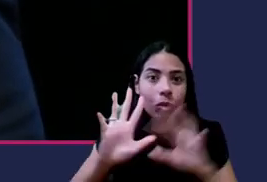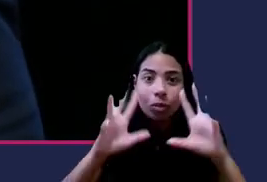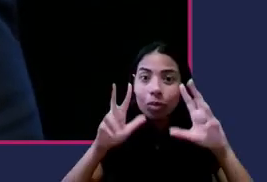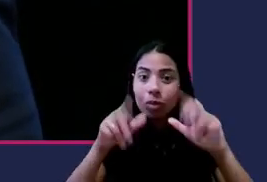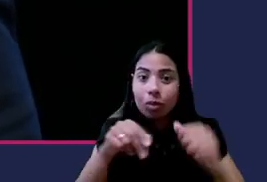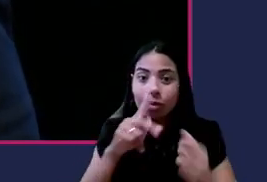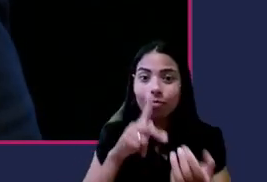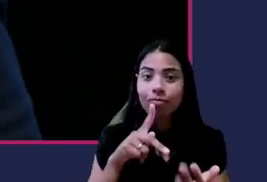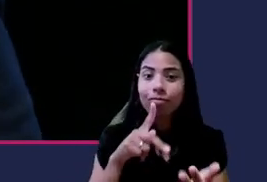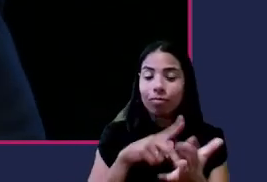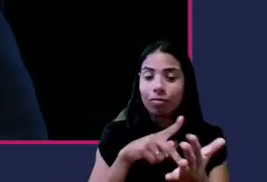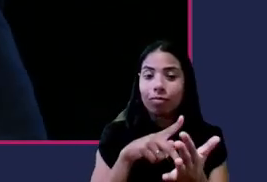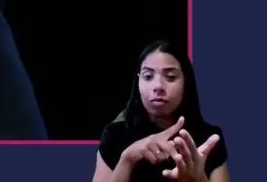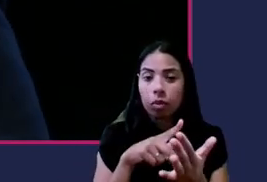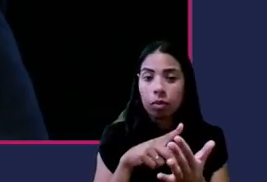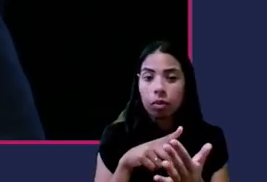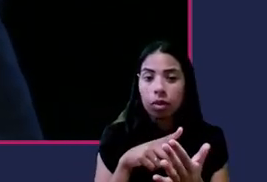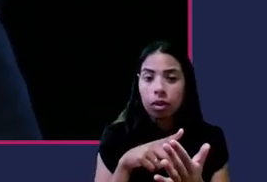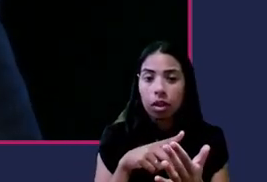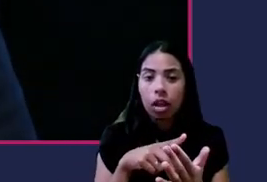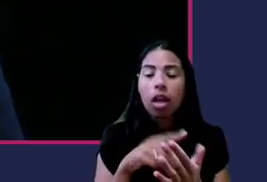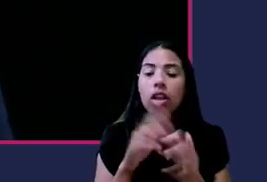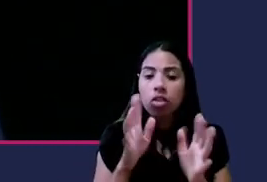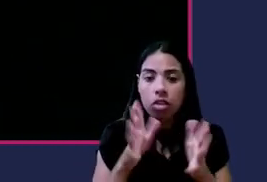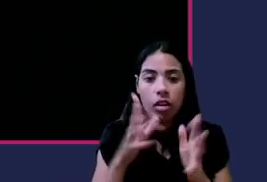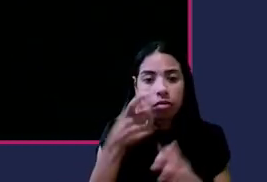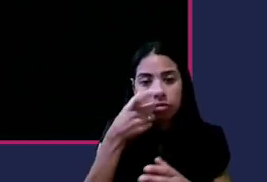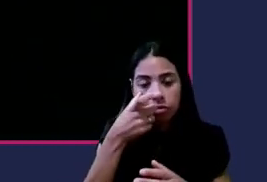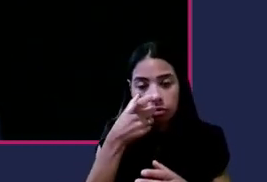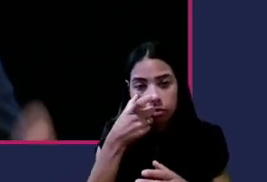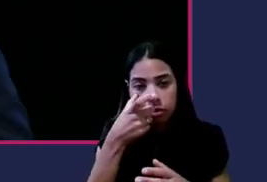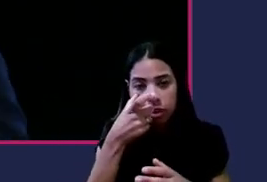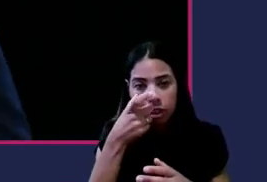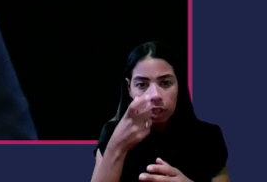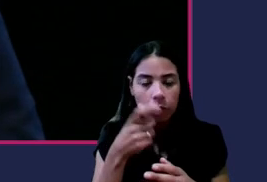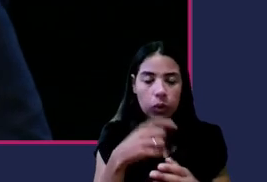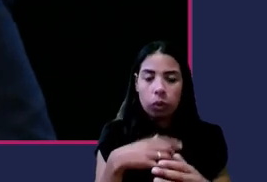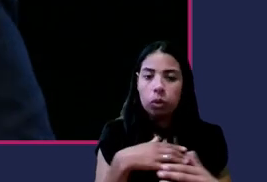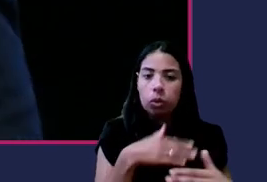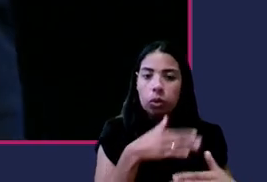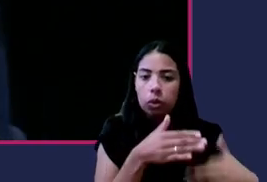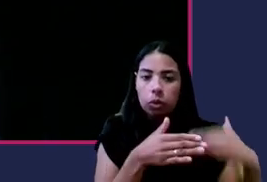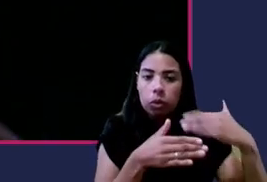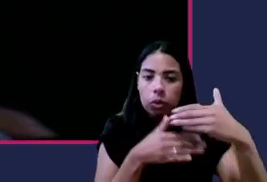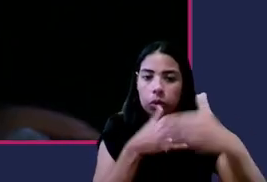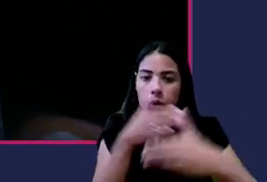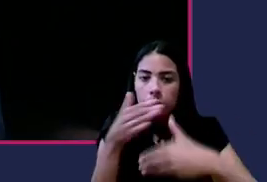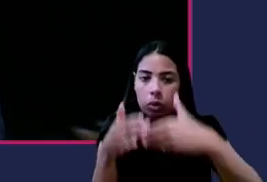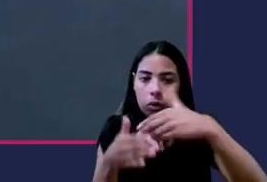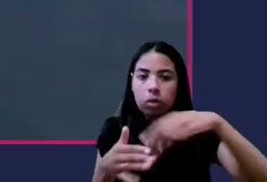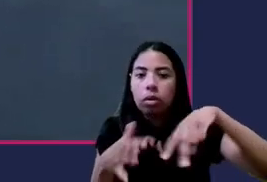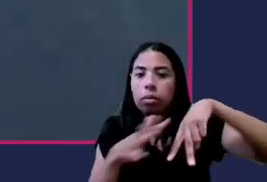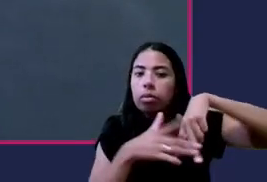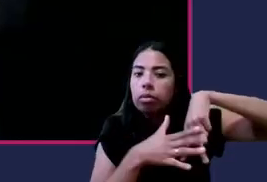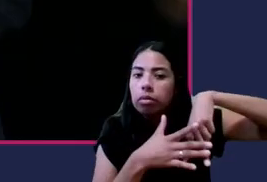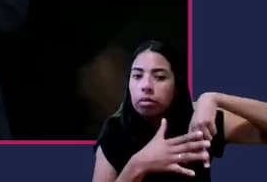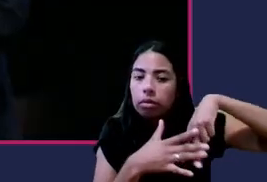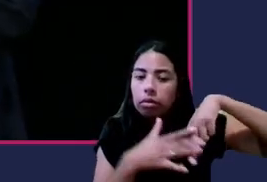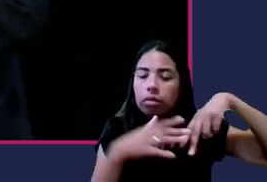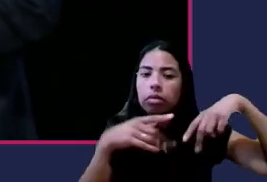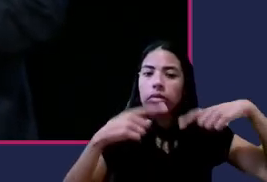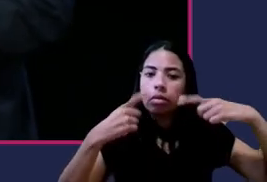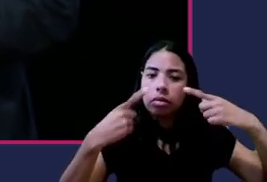cinema, documentary that needs to show everything. So those who watch the